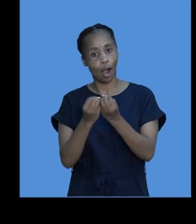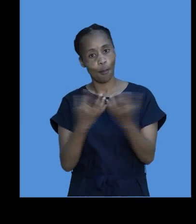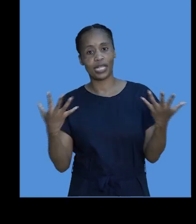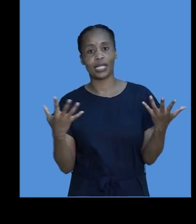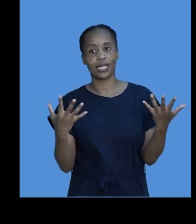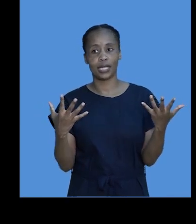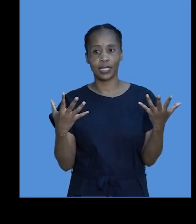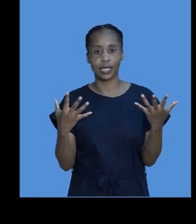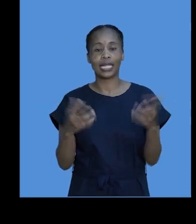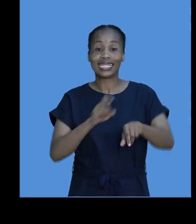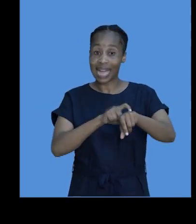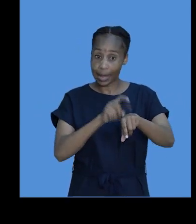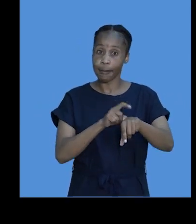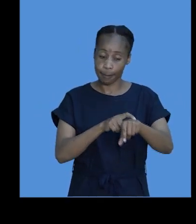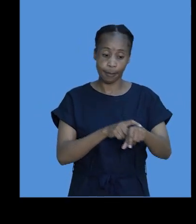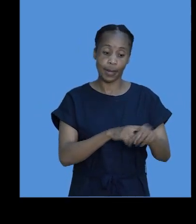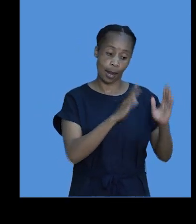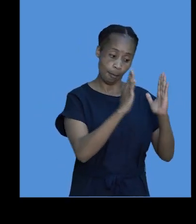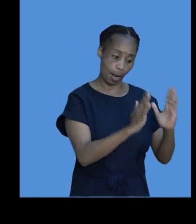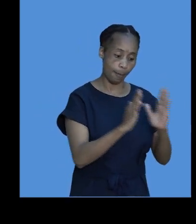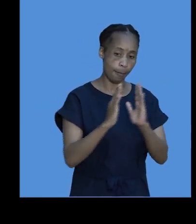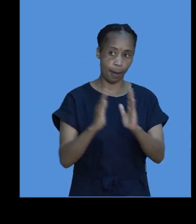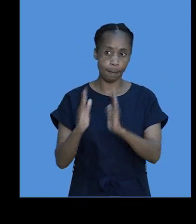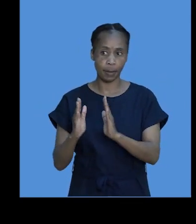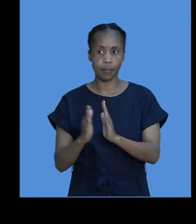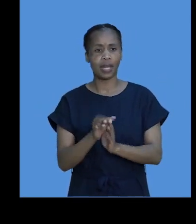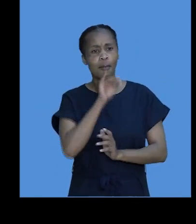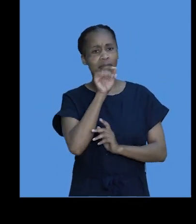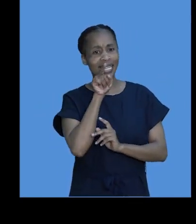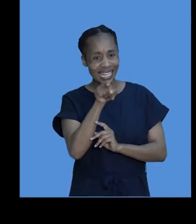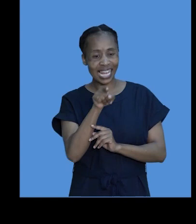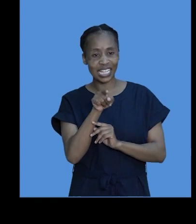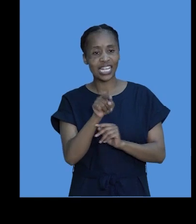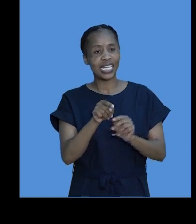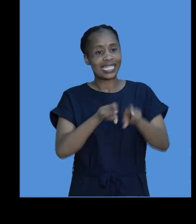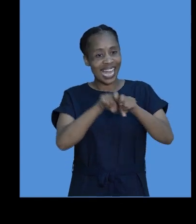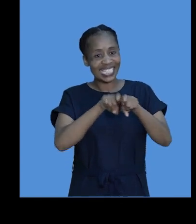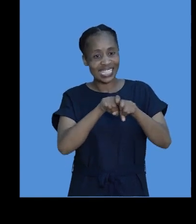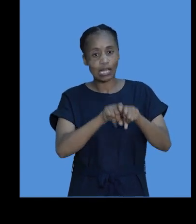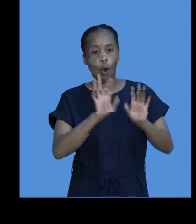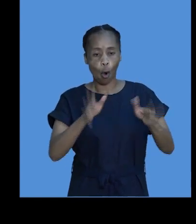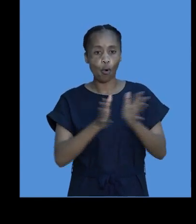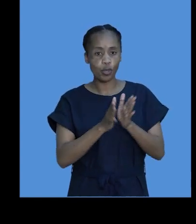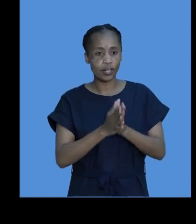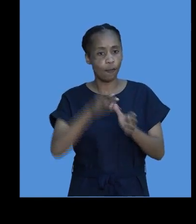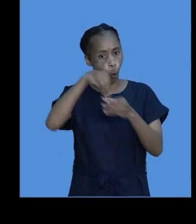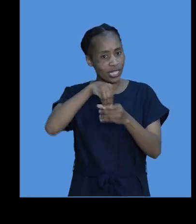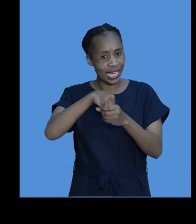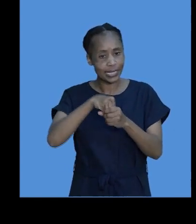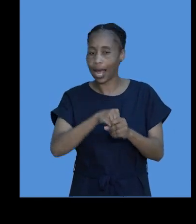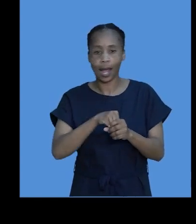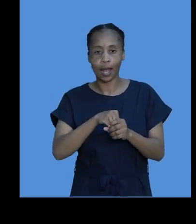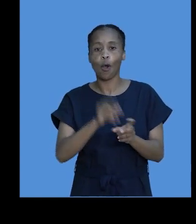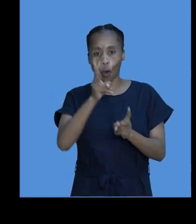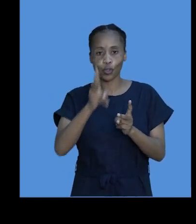there. Manage your time. This is very important. Not only are you tested for content in the exam, but you are also